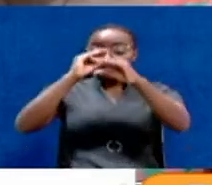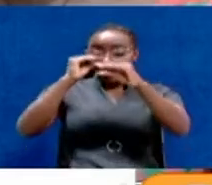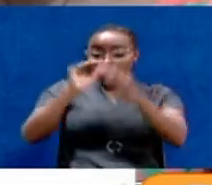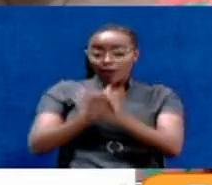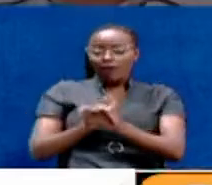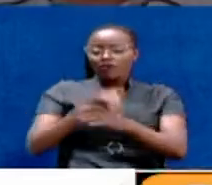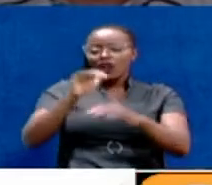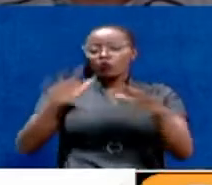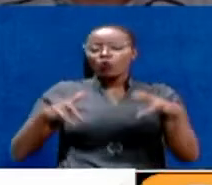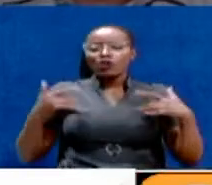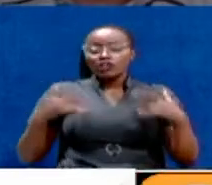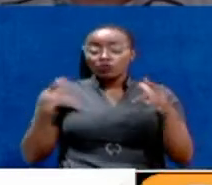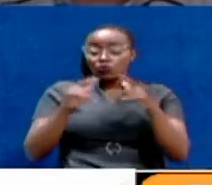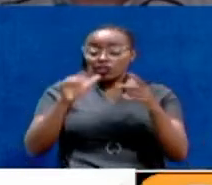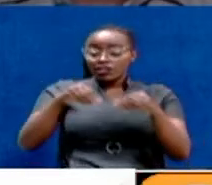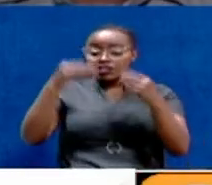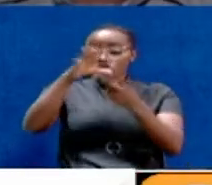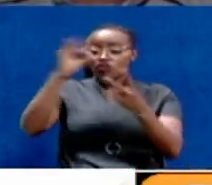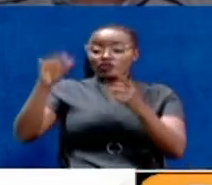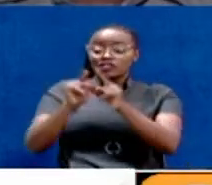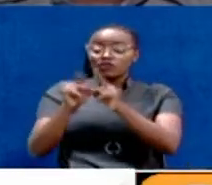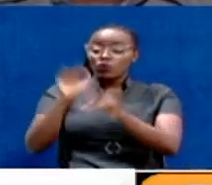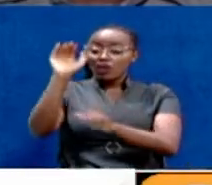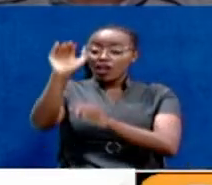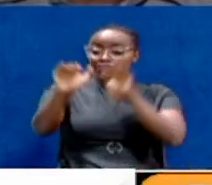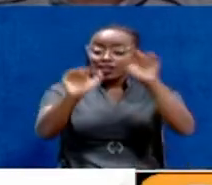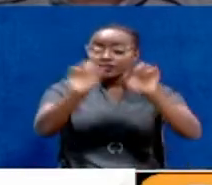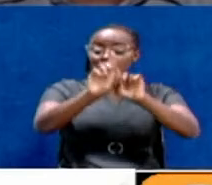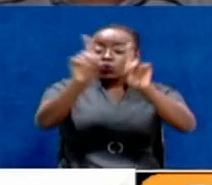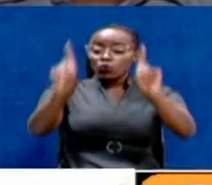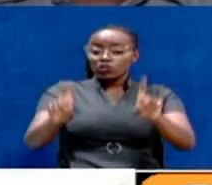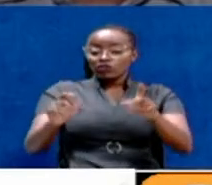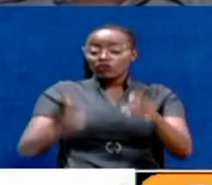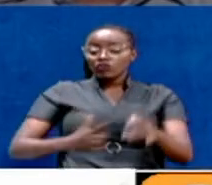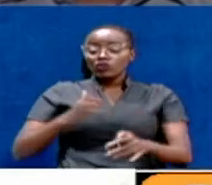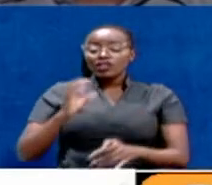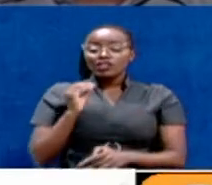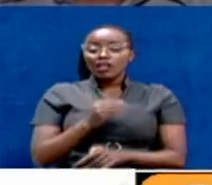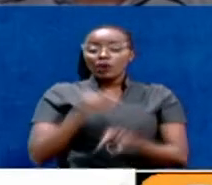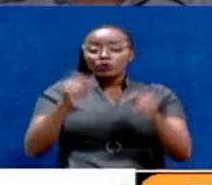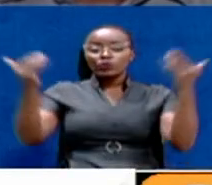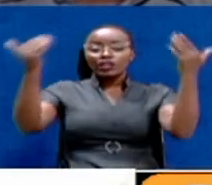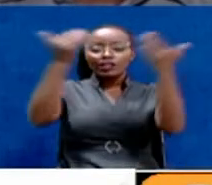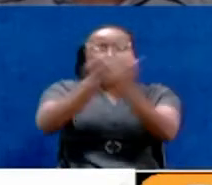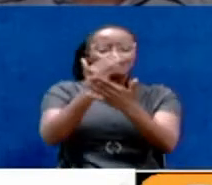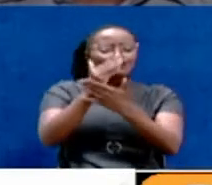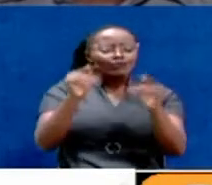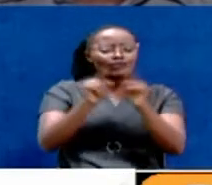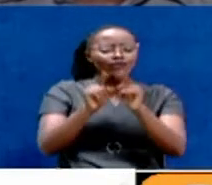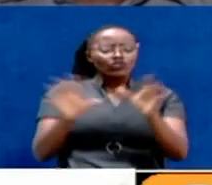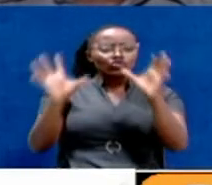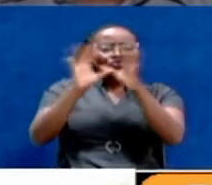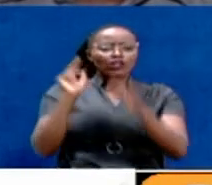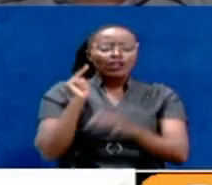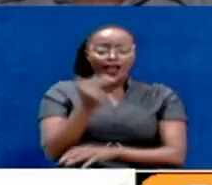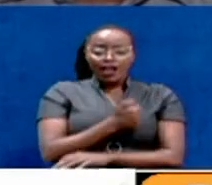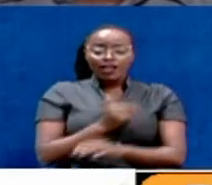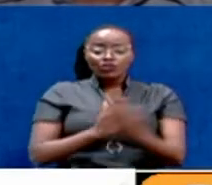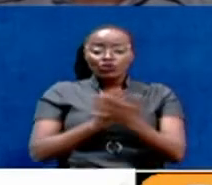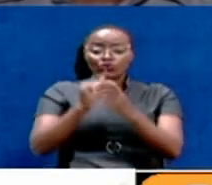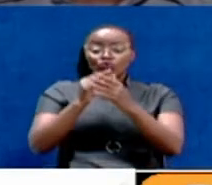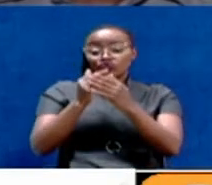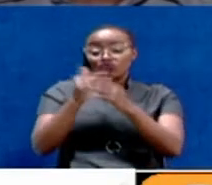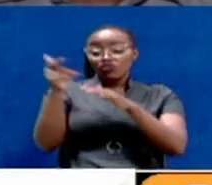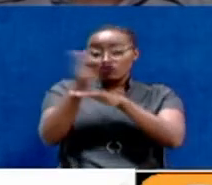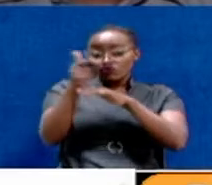to our WhatsApp line. We'll give them priority and pose those questions to our guests tonight. And also there's some of them will be joining us on video as well. Mr.